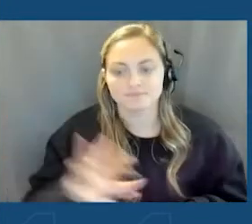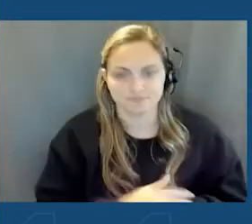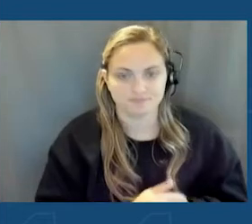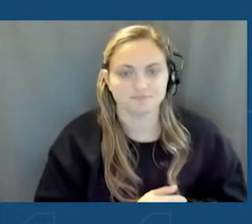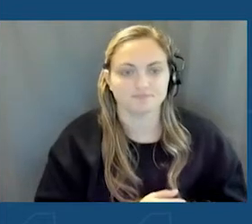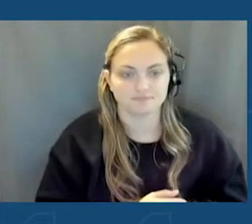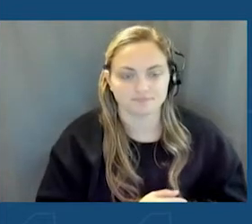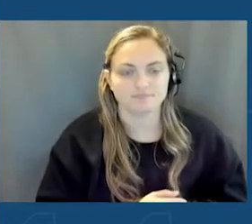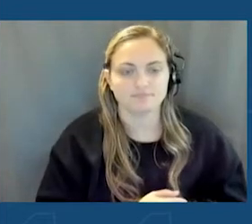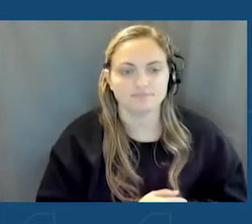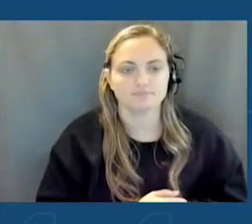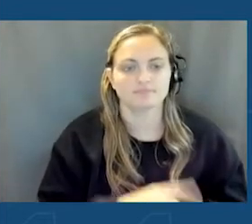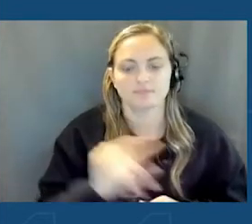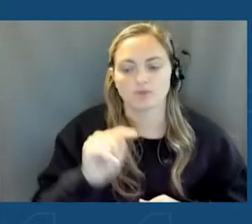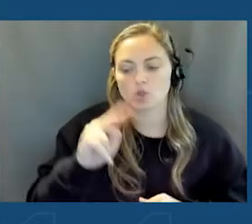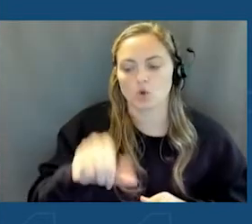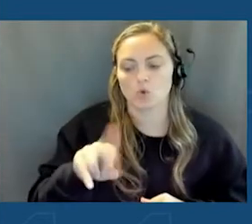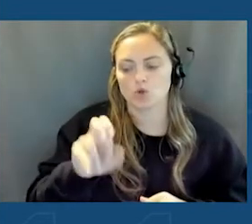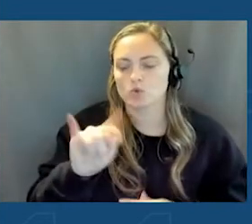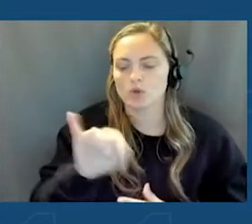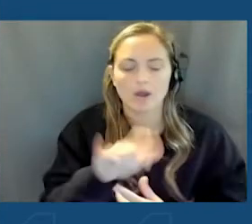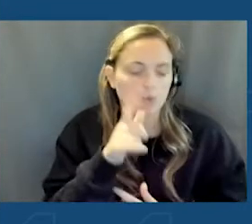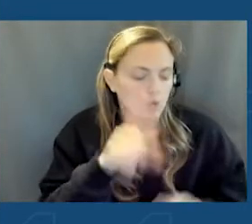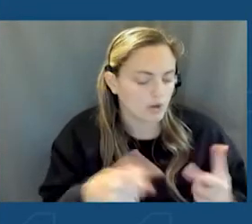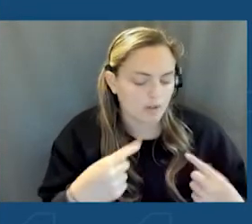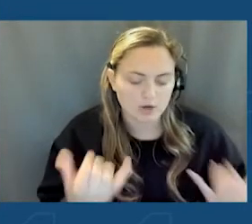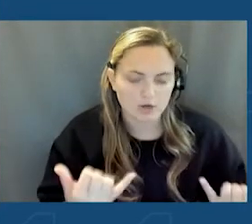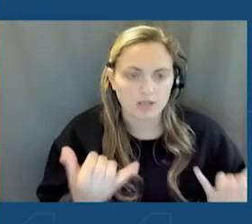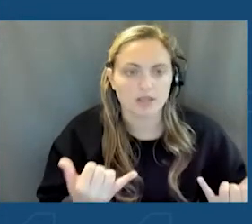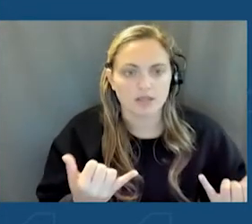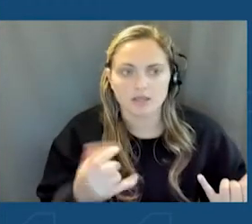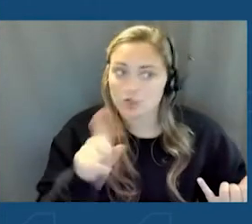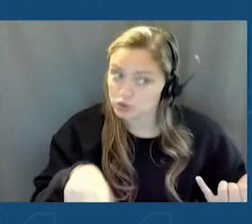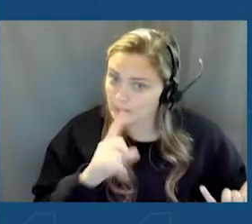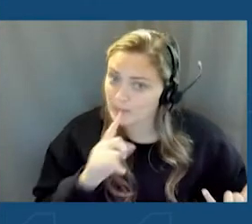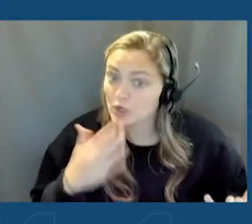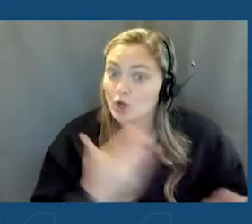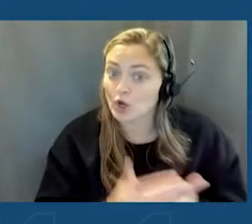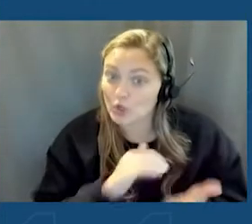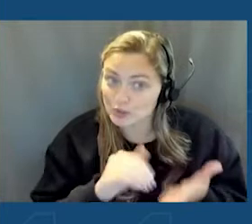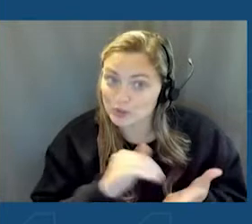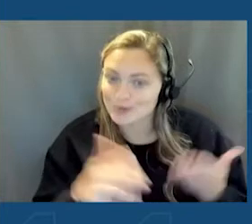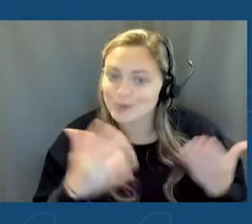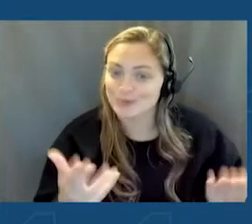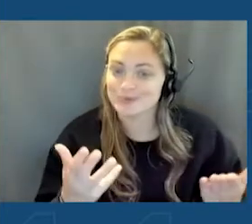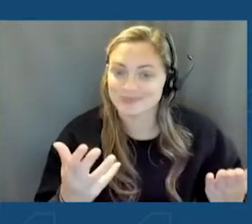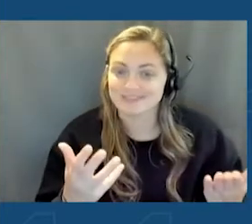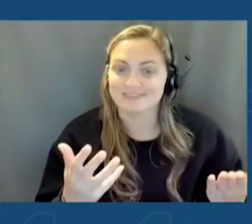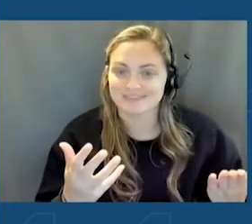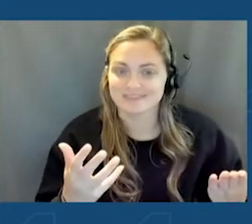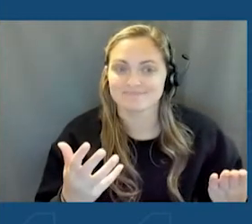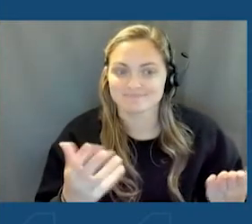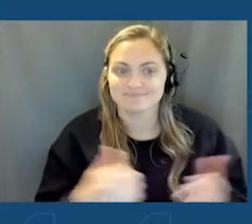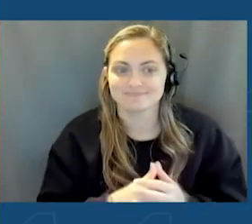I know Tony Utano could not be here today. Tony, it better be a darn good excuse, man. Someone get that back to Tony, tell him I said